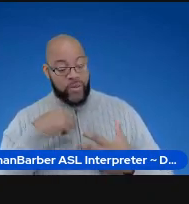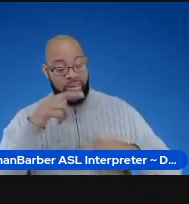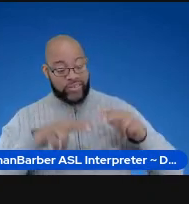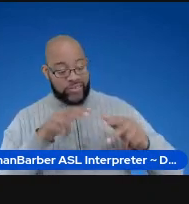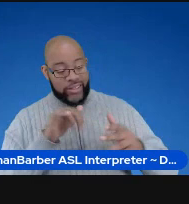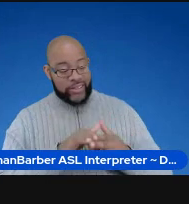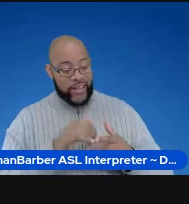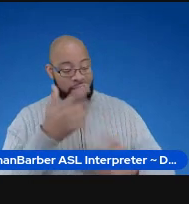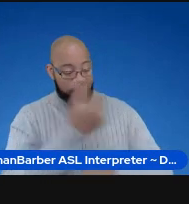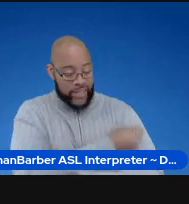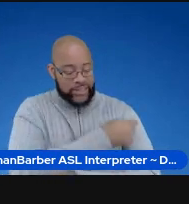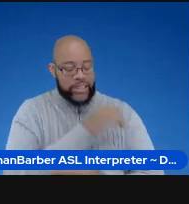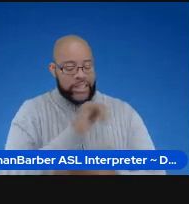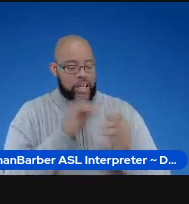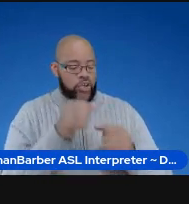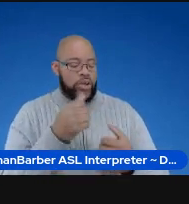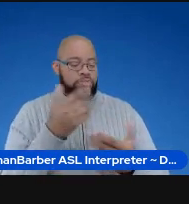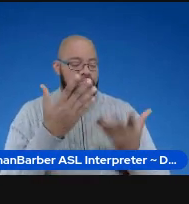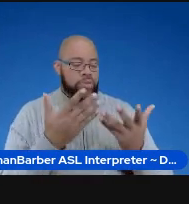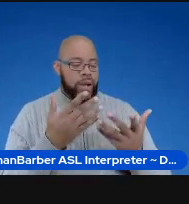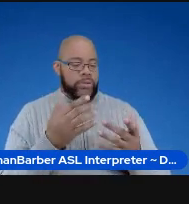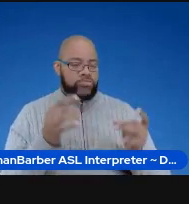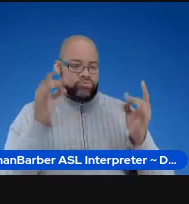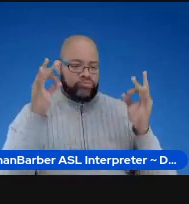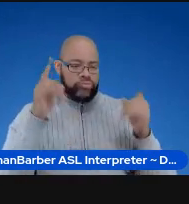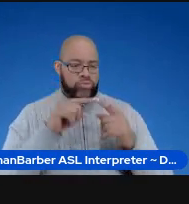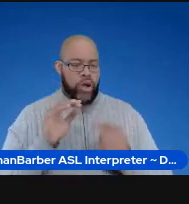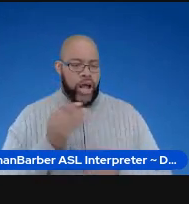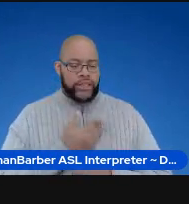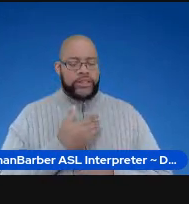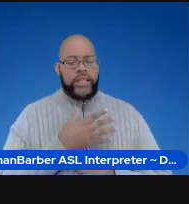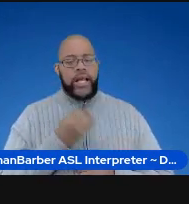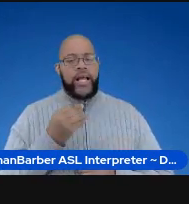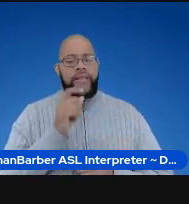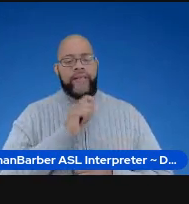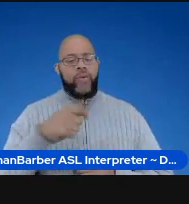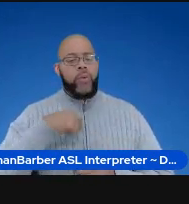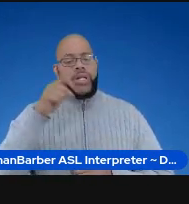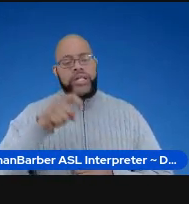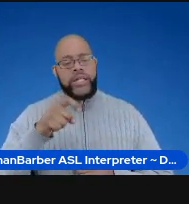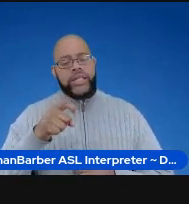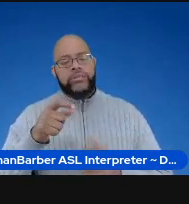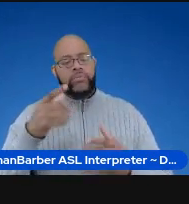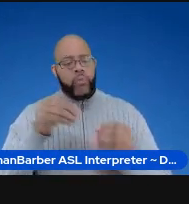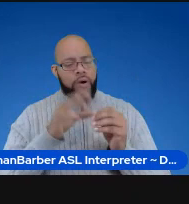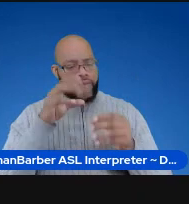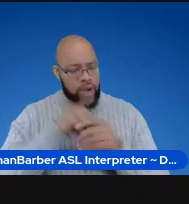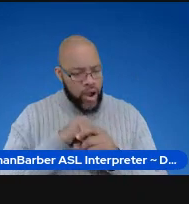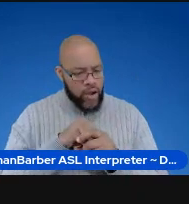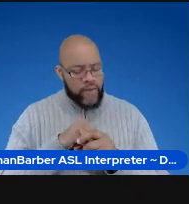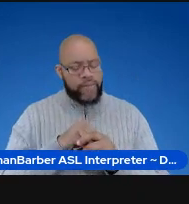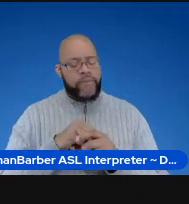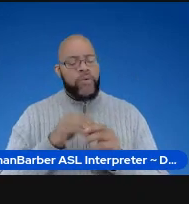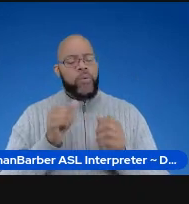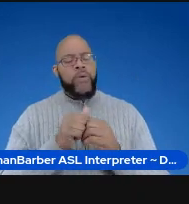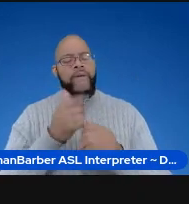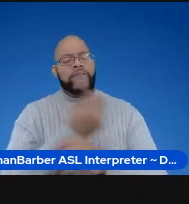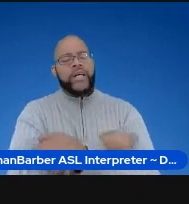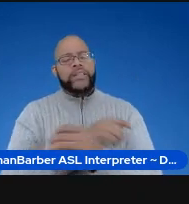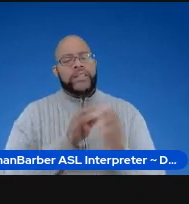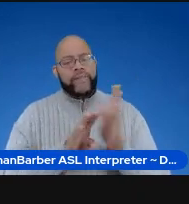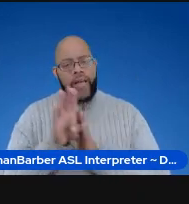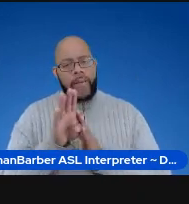vaccine, then that could be probably detrimental to us. And therefore, we need to be involved in vaccine development